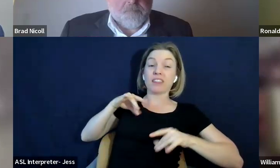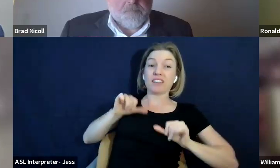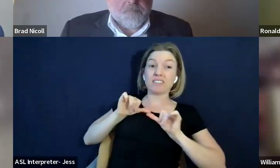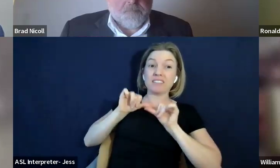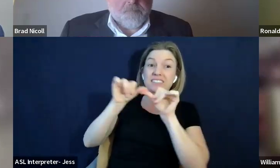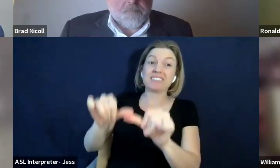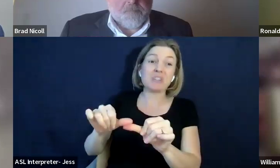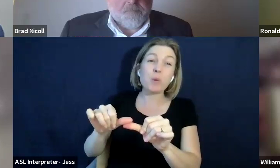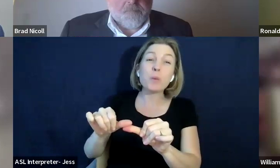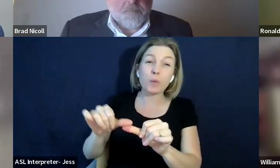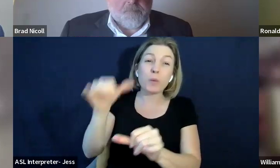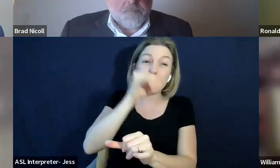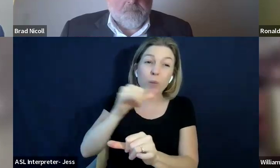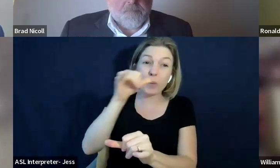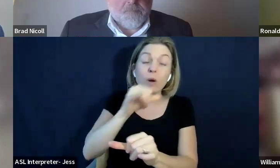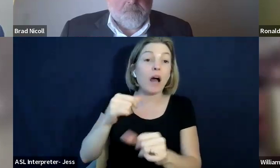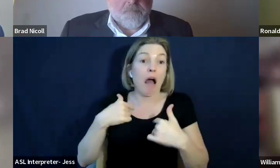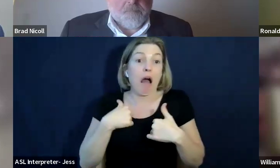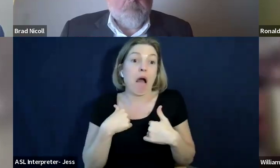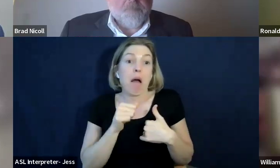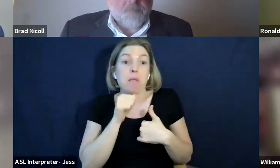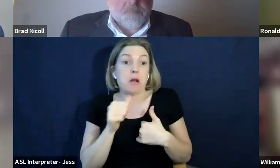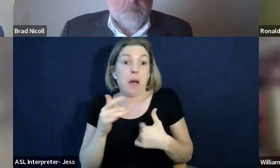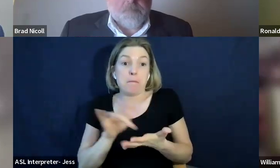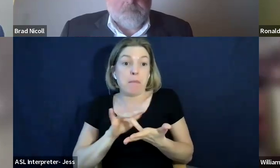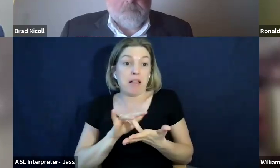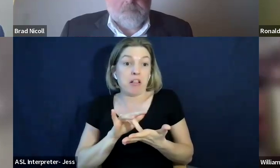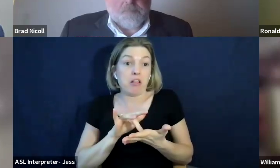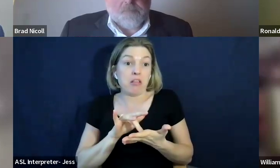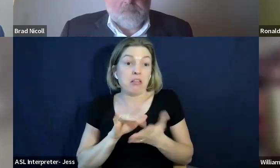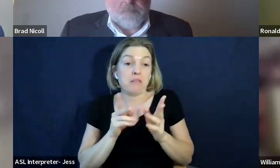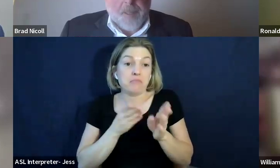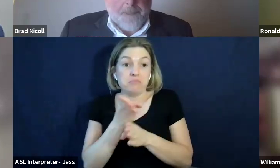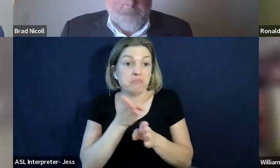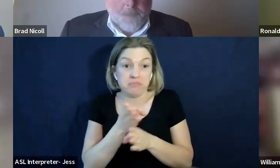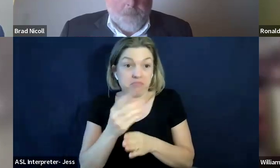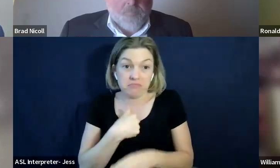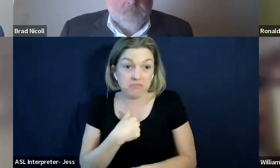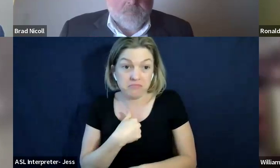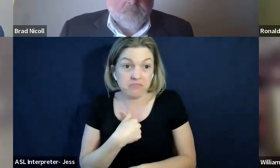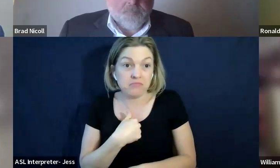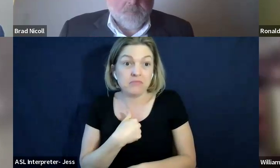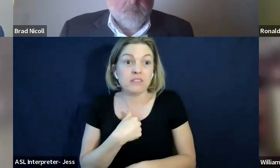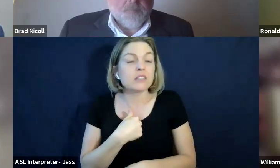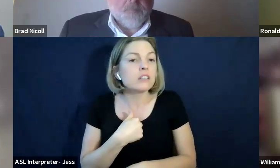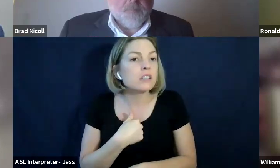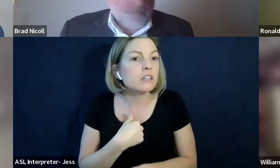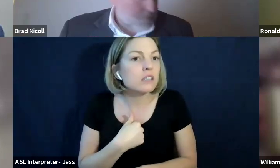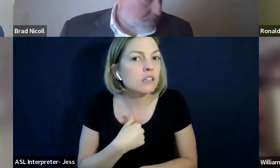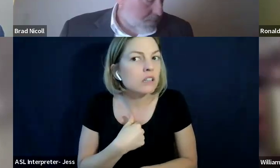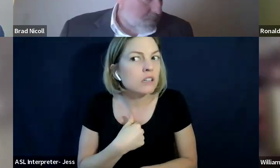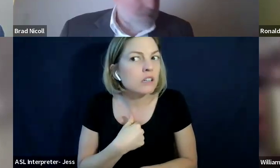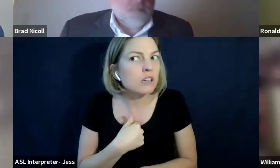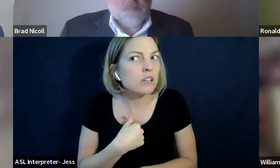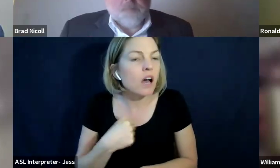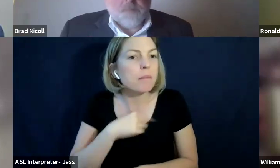I'm a biomedical engineer by my career, and so I pay attention a lot of the physiology.